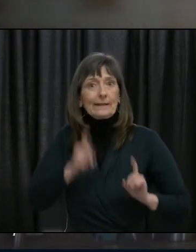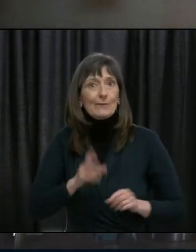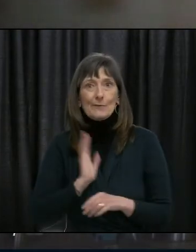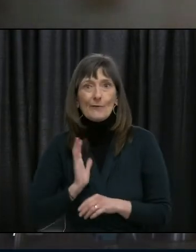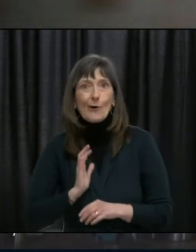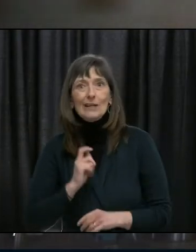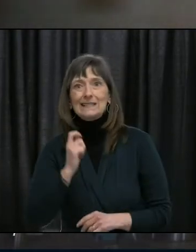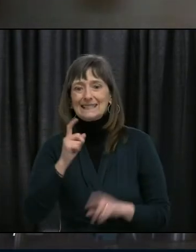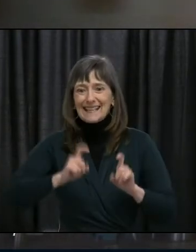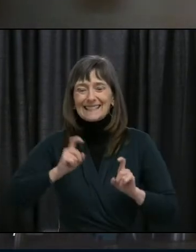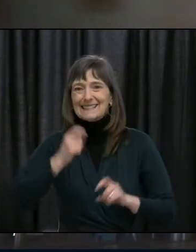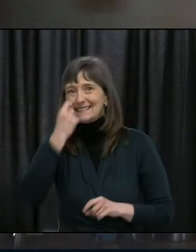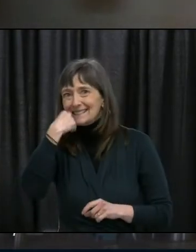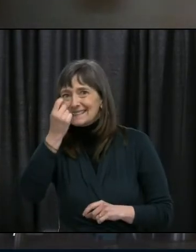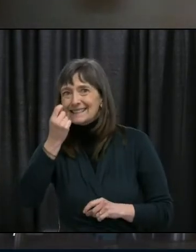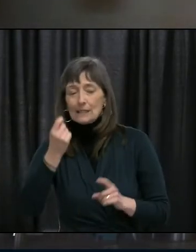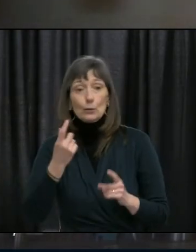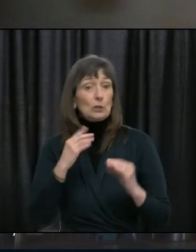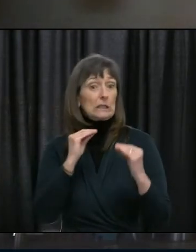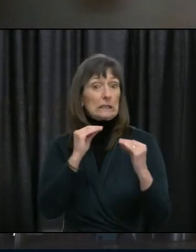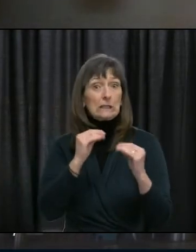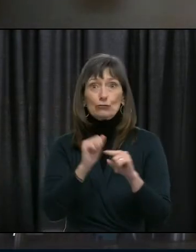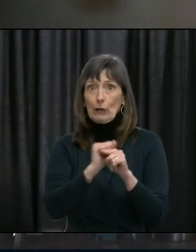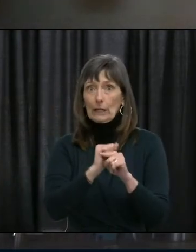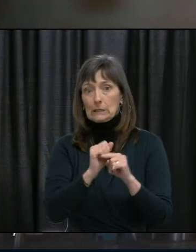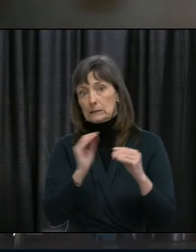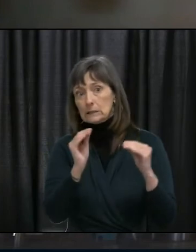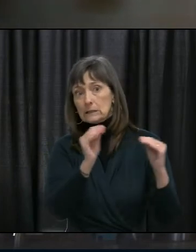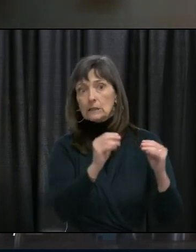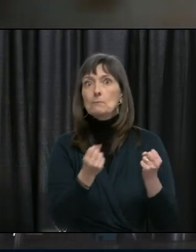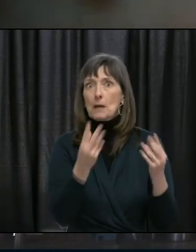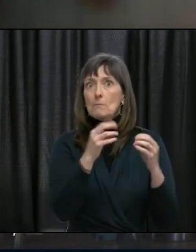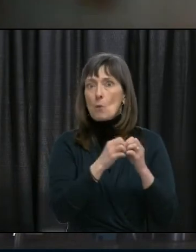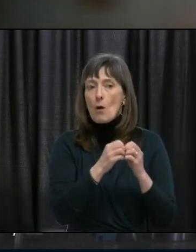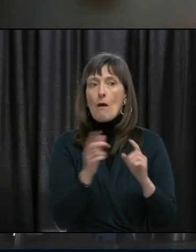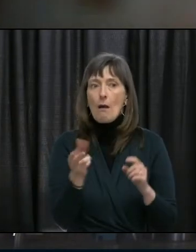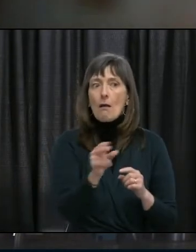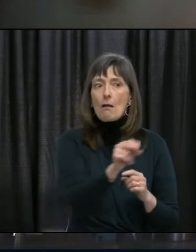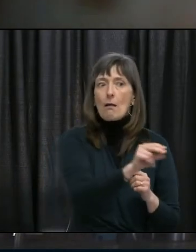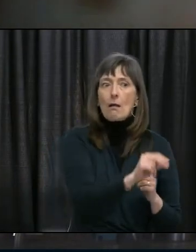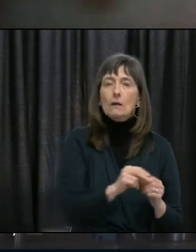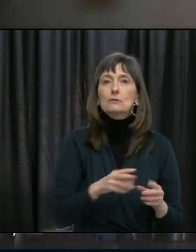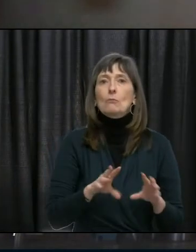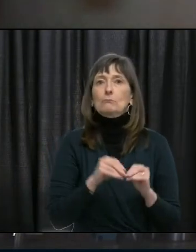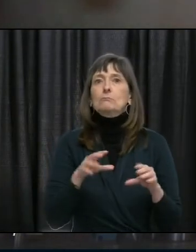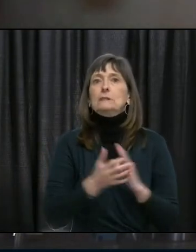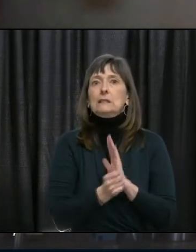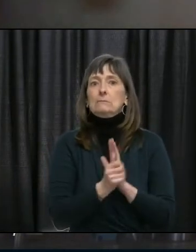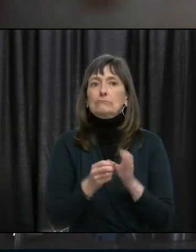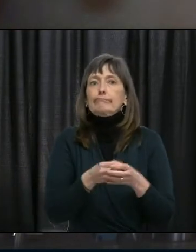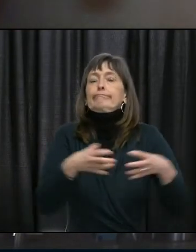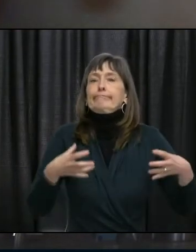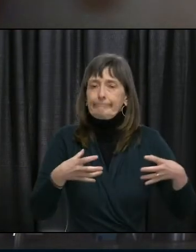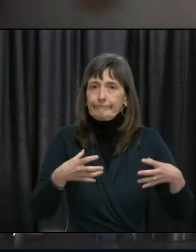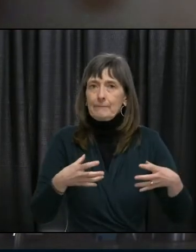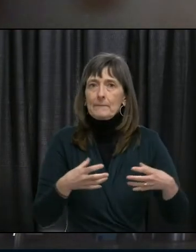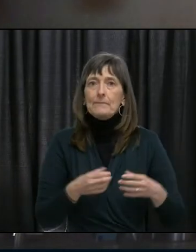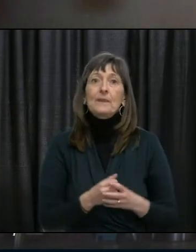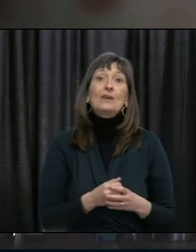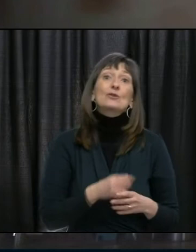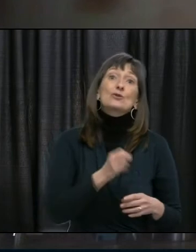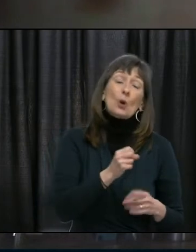there's been discussion about contact tracing too. And there are people prepared, A, to teach it, and B, to